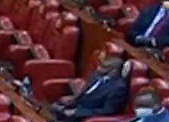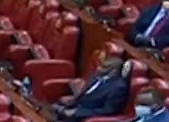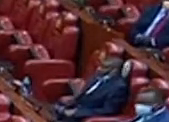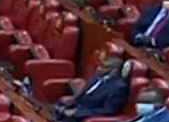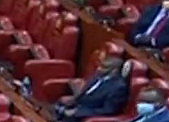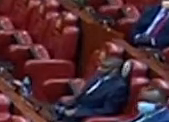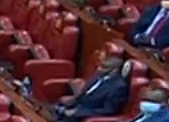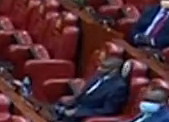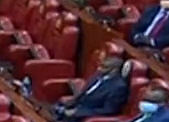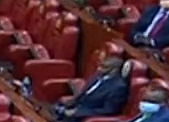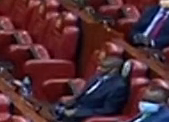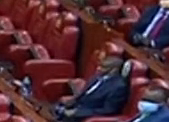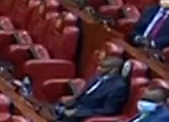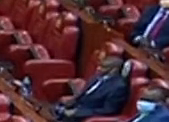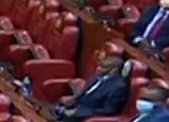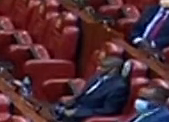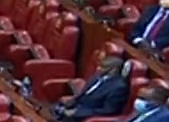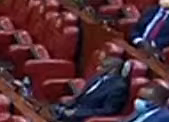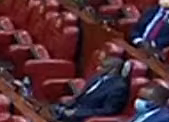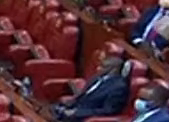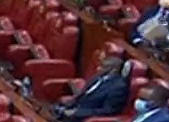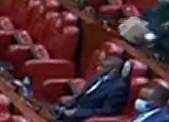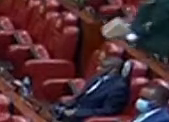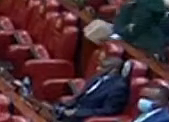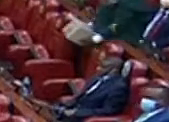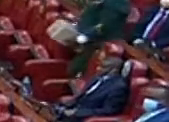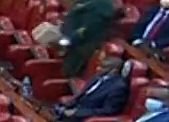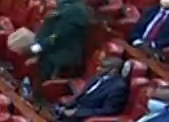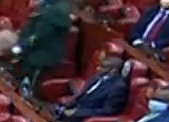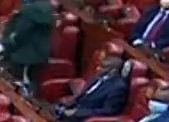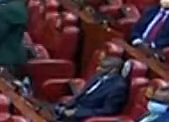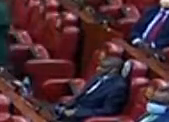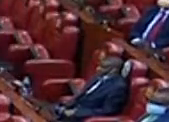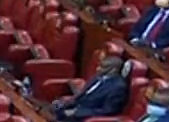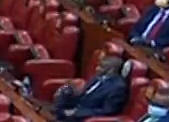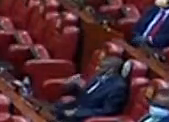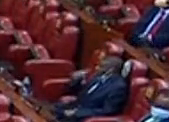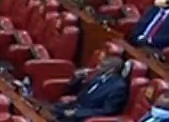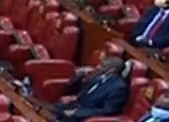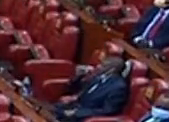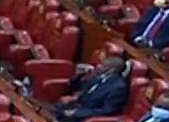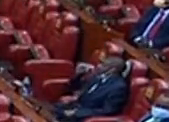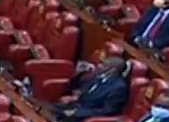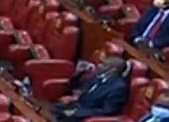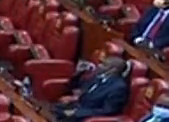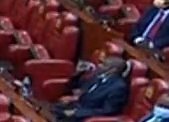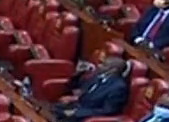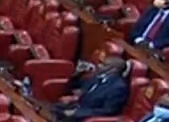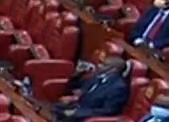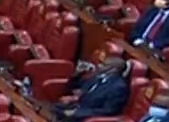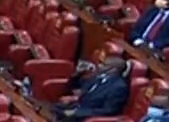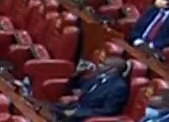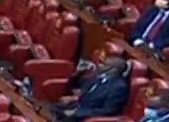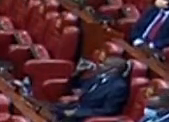The Public Debt Management Authority Bill 2020 has also been lined up for tabling.